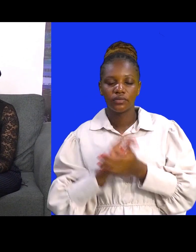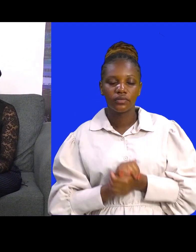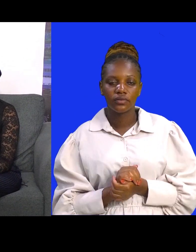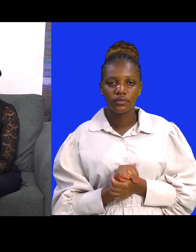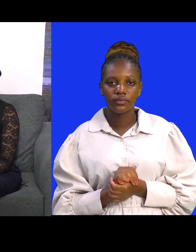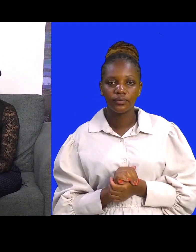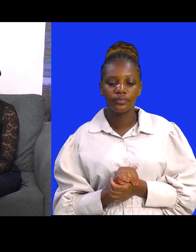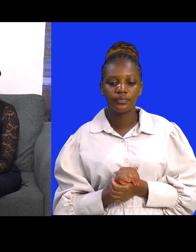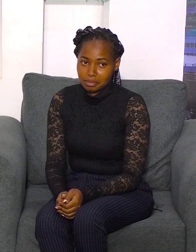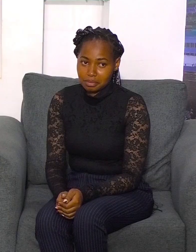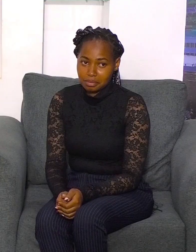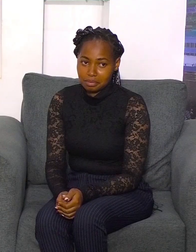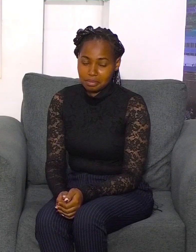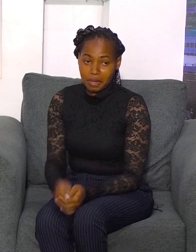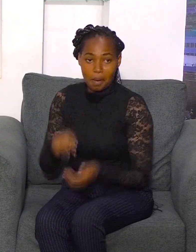people.